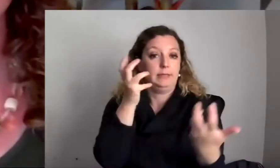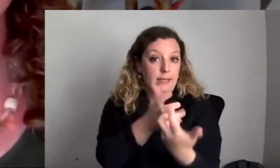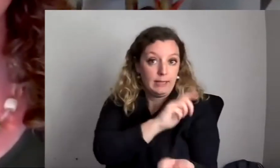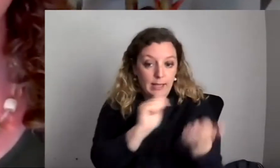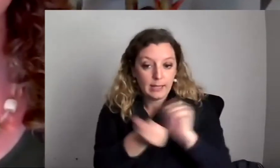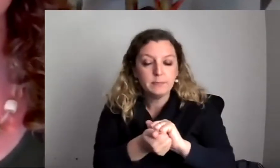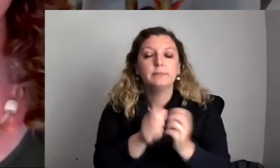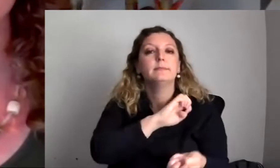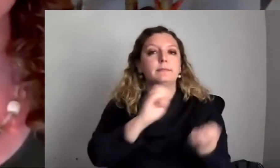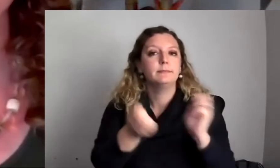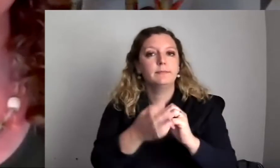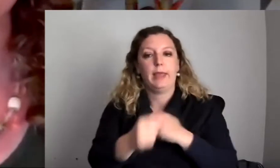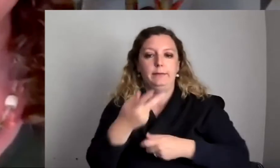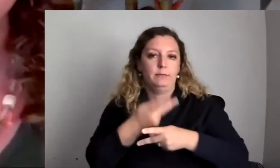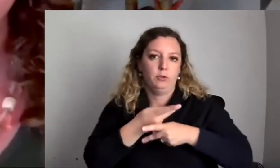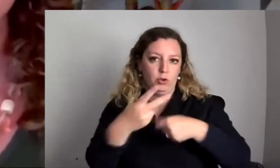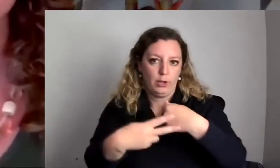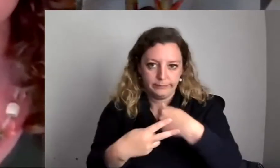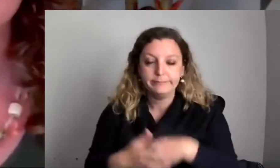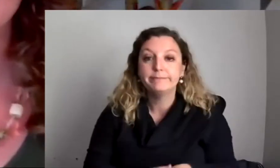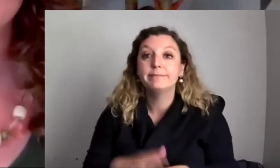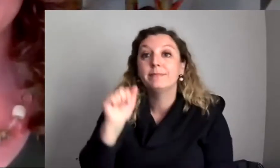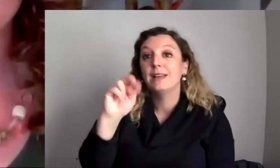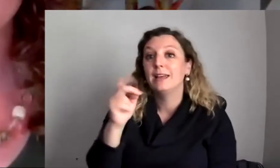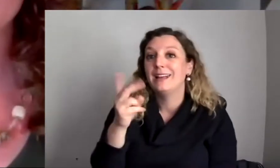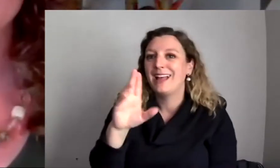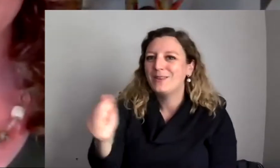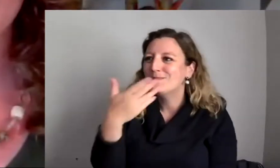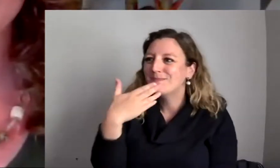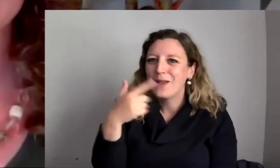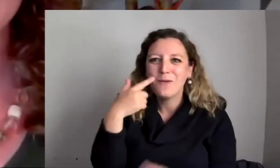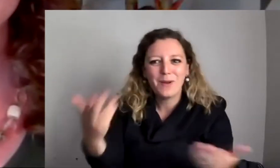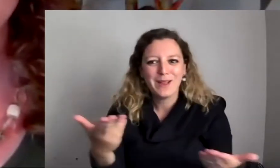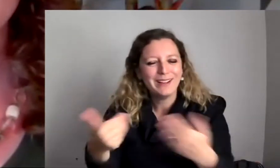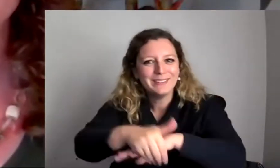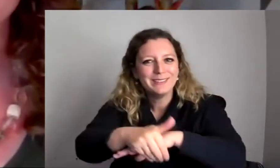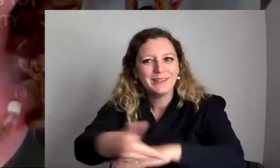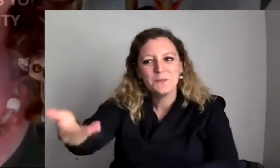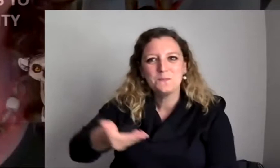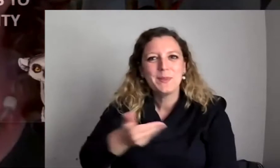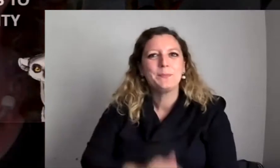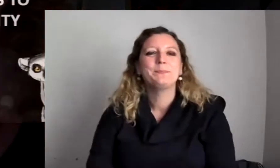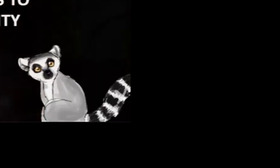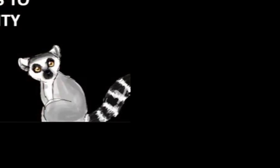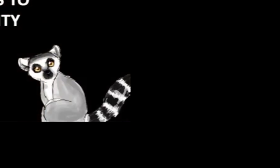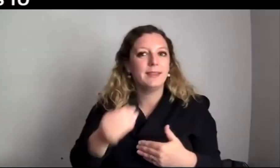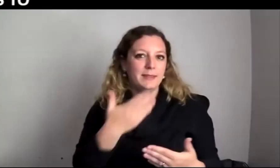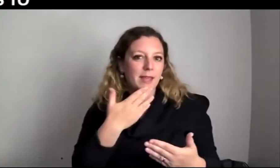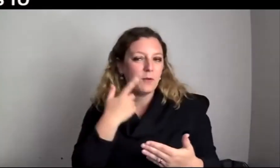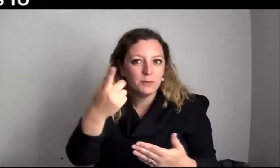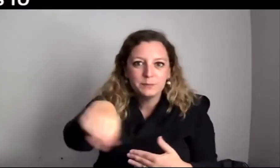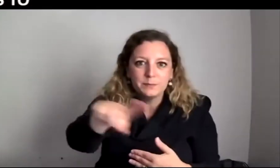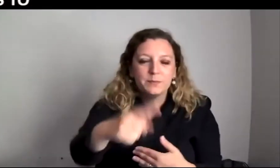evolution, and conservation. Andrea, thank you so much for being here tonight. Welcome. And thanks to all of